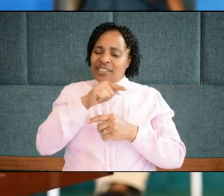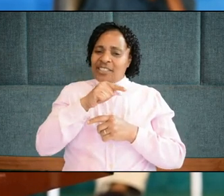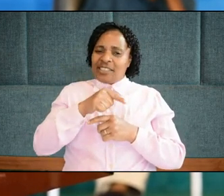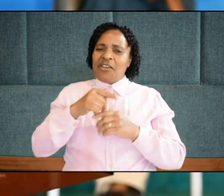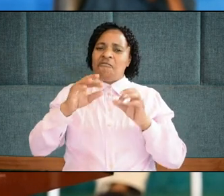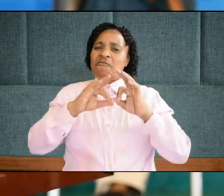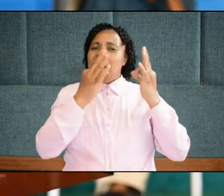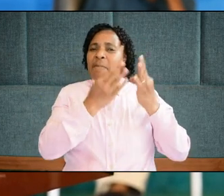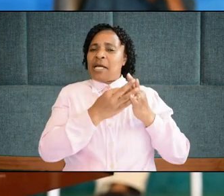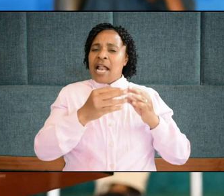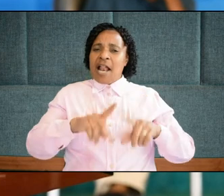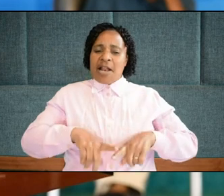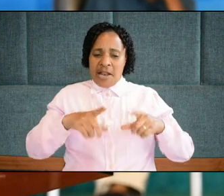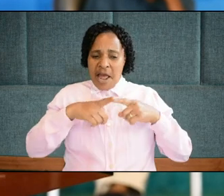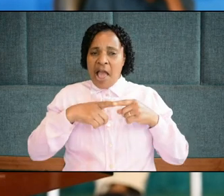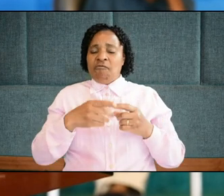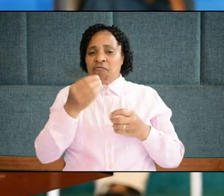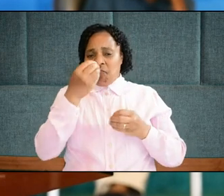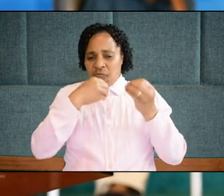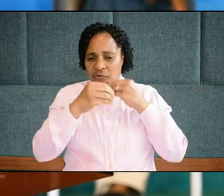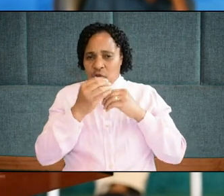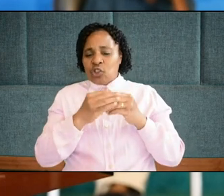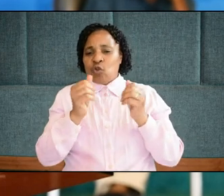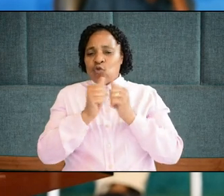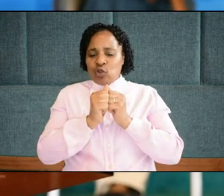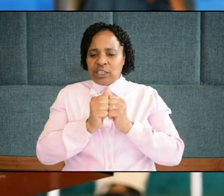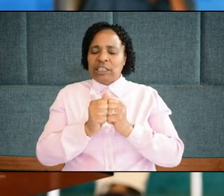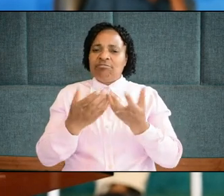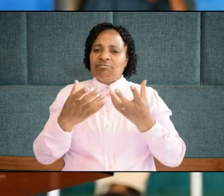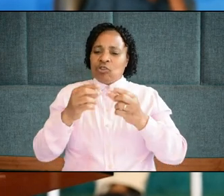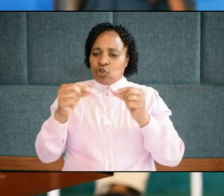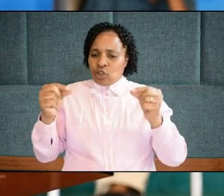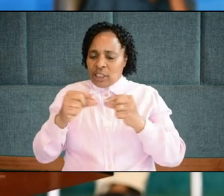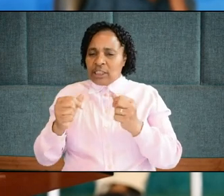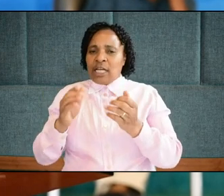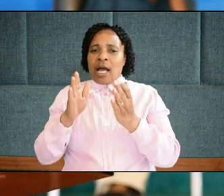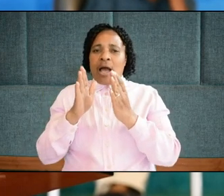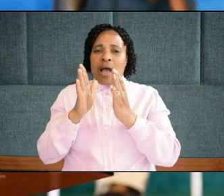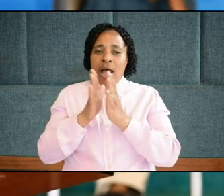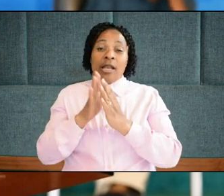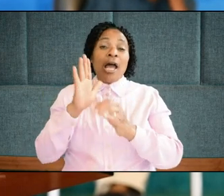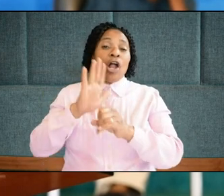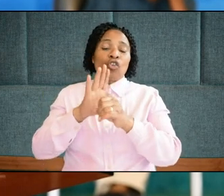ate all the right foods, vegan sausages, and a lot of vegetables.